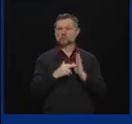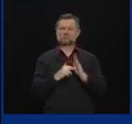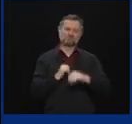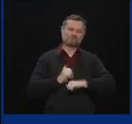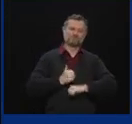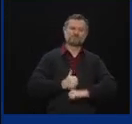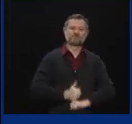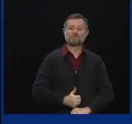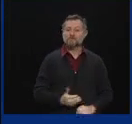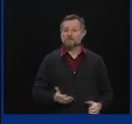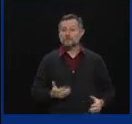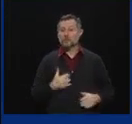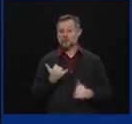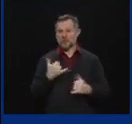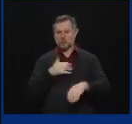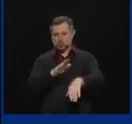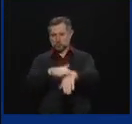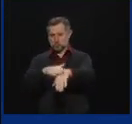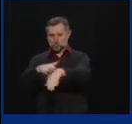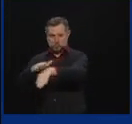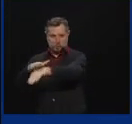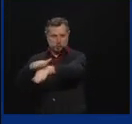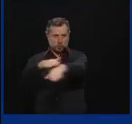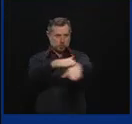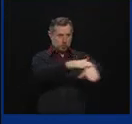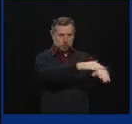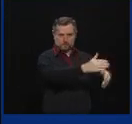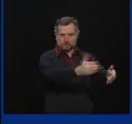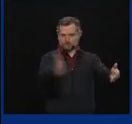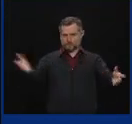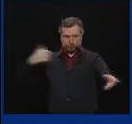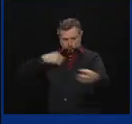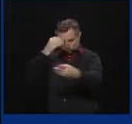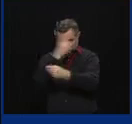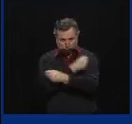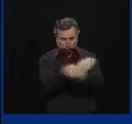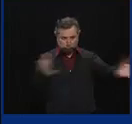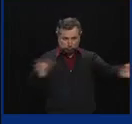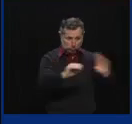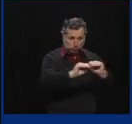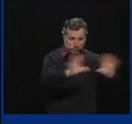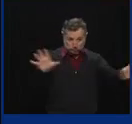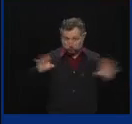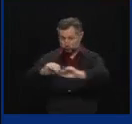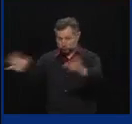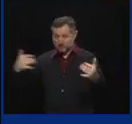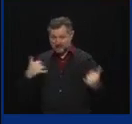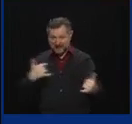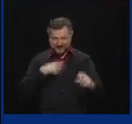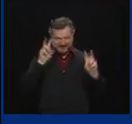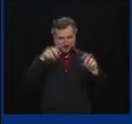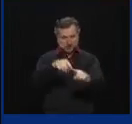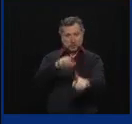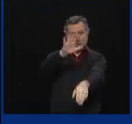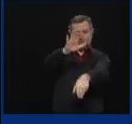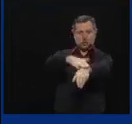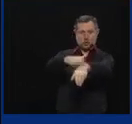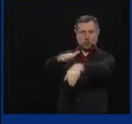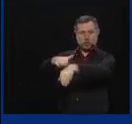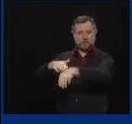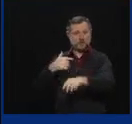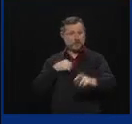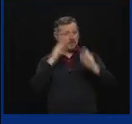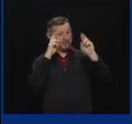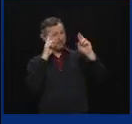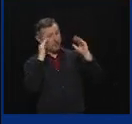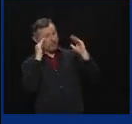is the warning. The warning is going out loud and clear today, and I truly hope that the community at large will listen to this, because